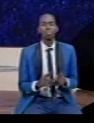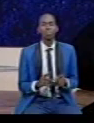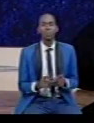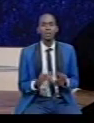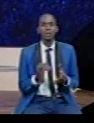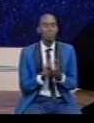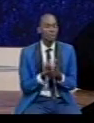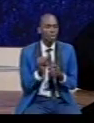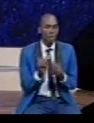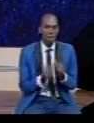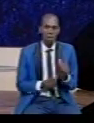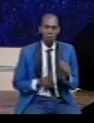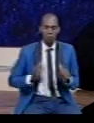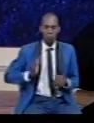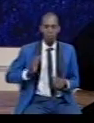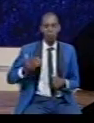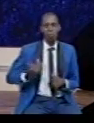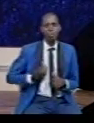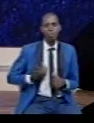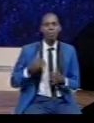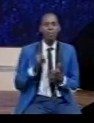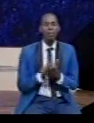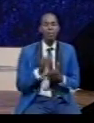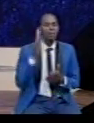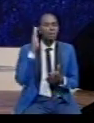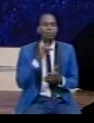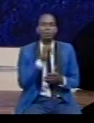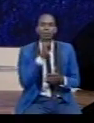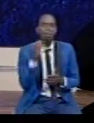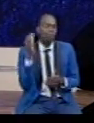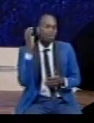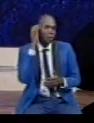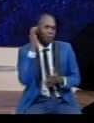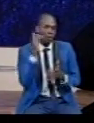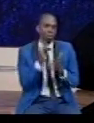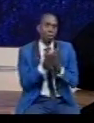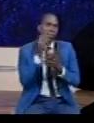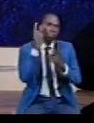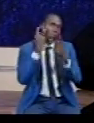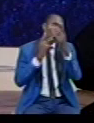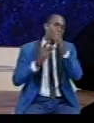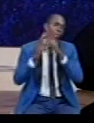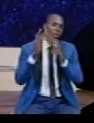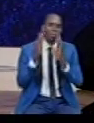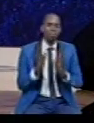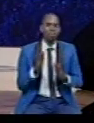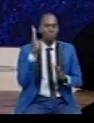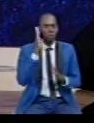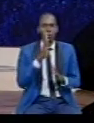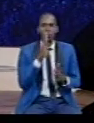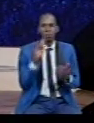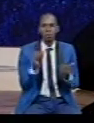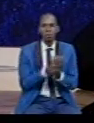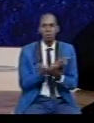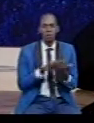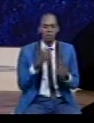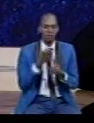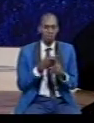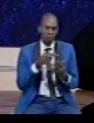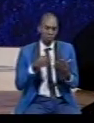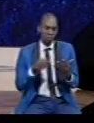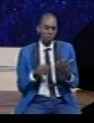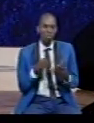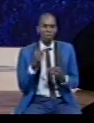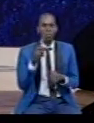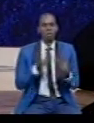that every soul which shall not hear that prophet shall be destroyed from among